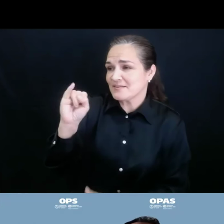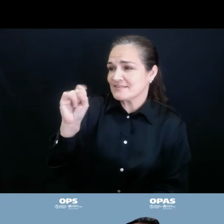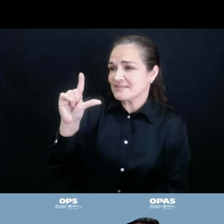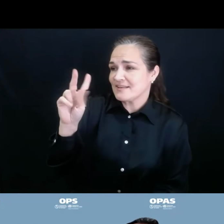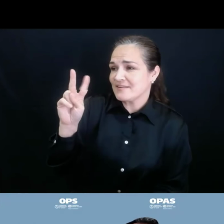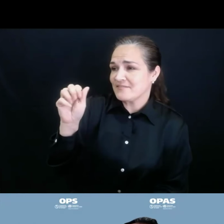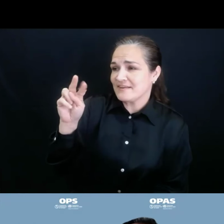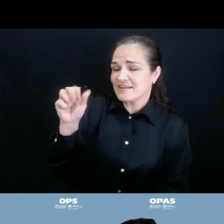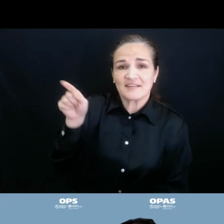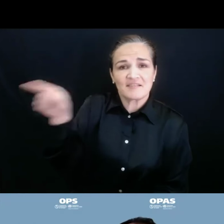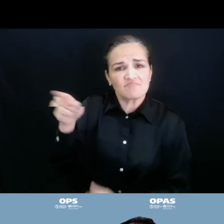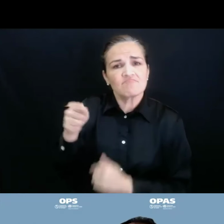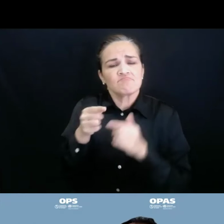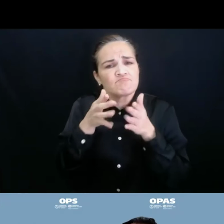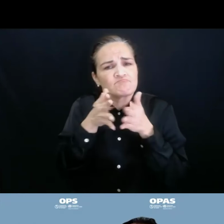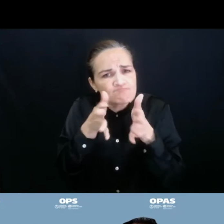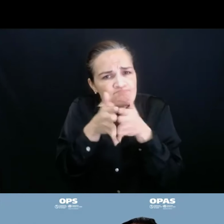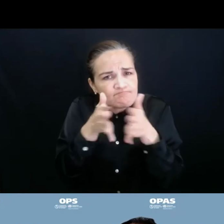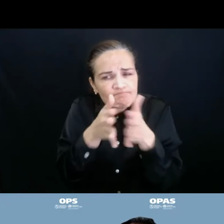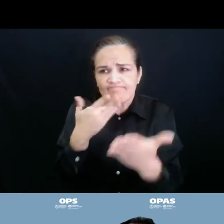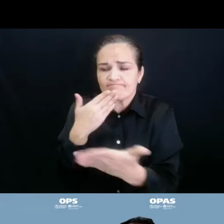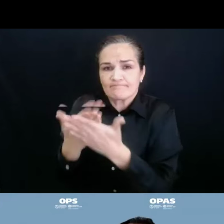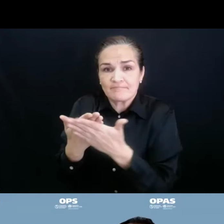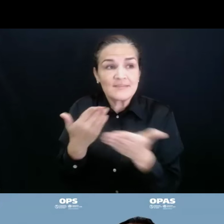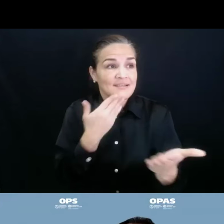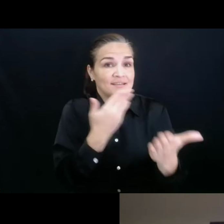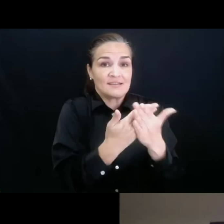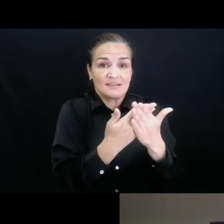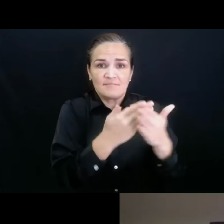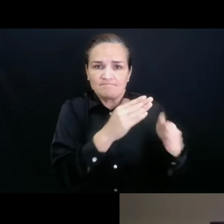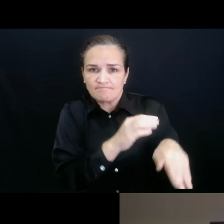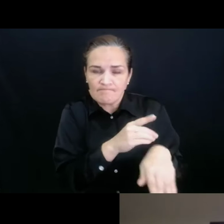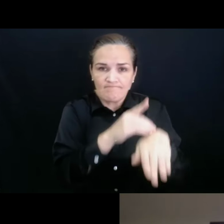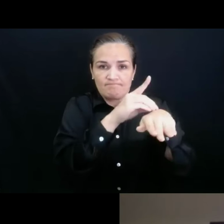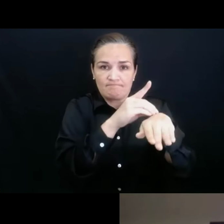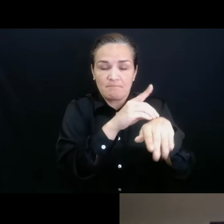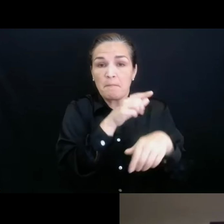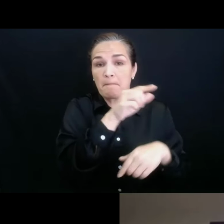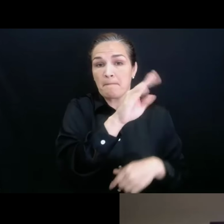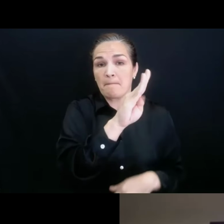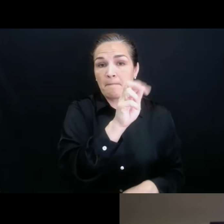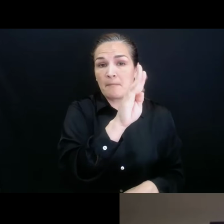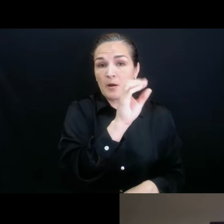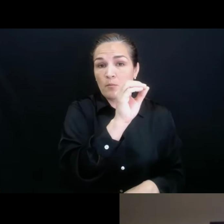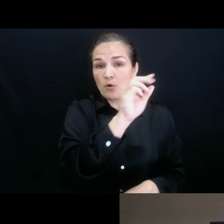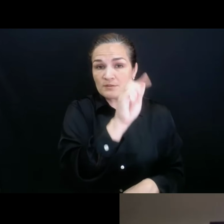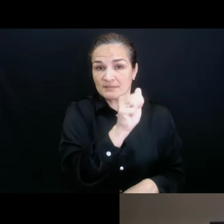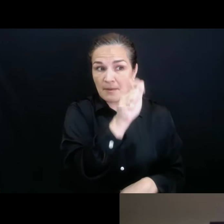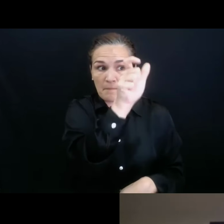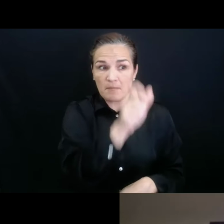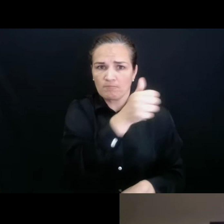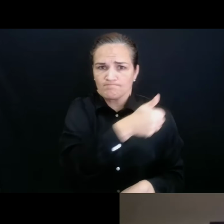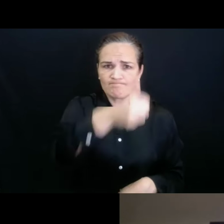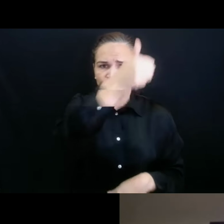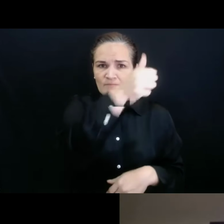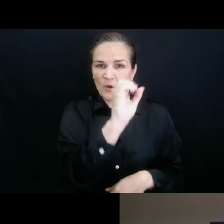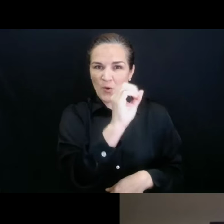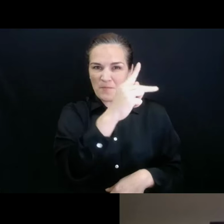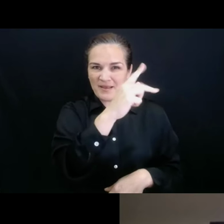very apertura. much, dear Silvana, for your opening words. Thank you very much to Dr. Barbosa, Director of the Pan American